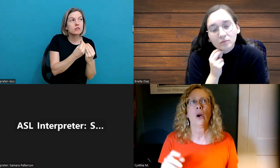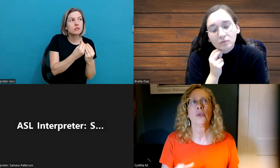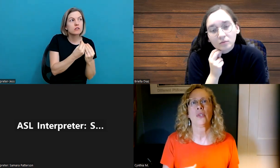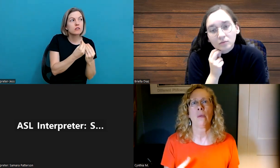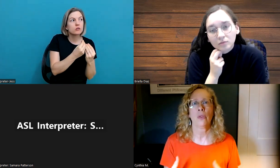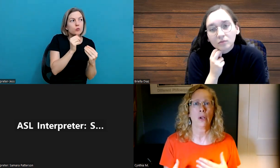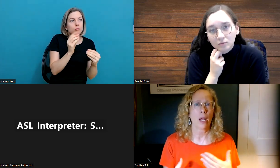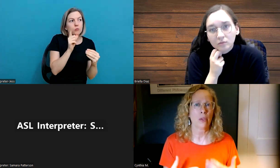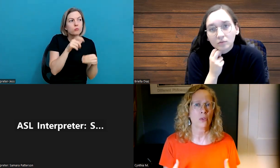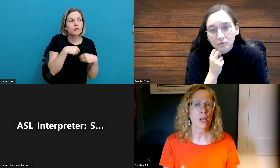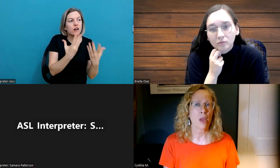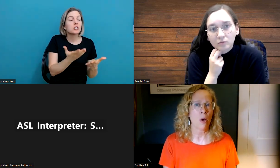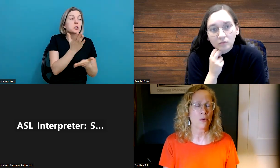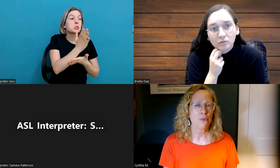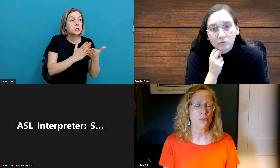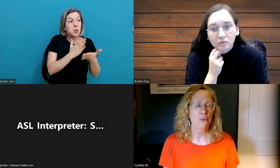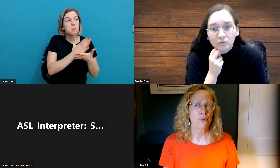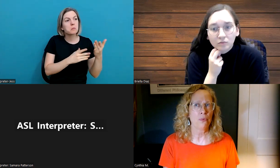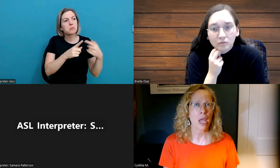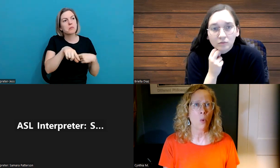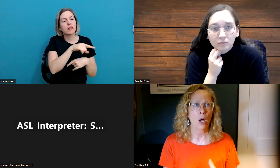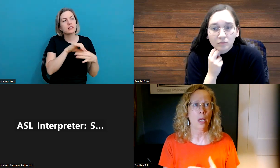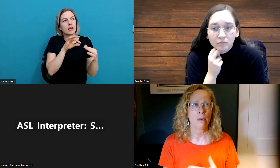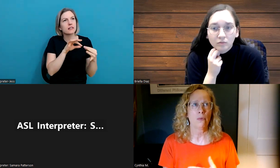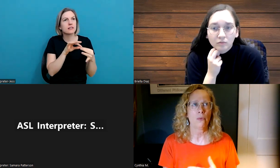there are some that they're like, they'll say they want